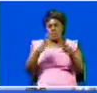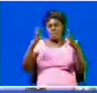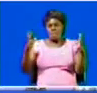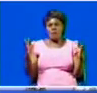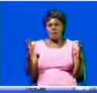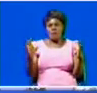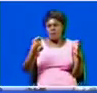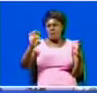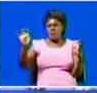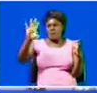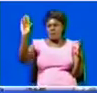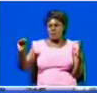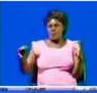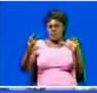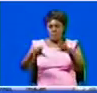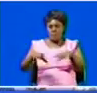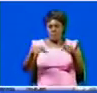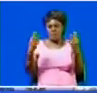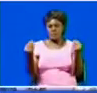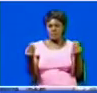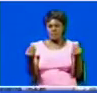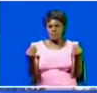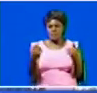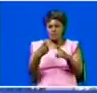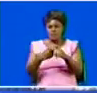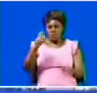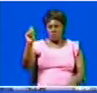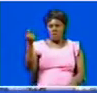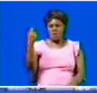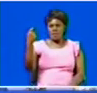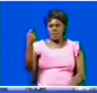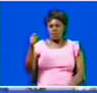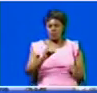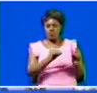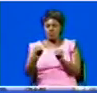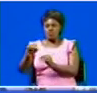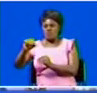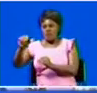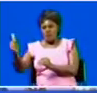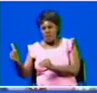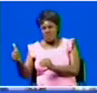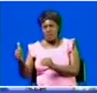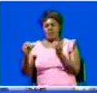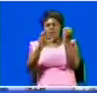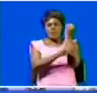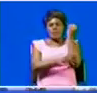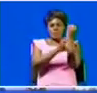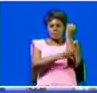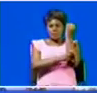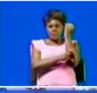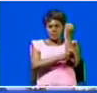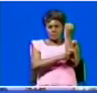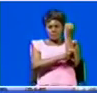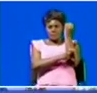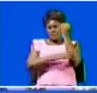to East African markets. So it's quite easy from Kenya to re-export and to work with